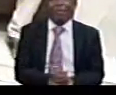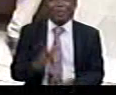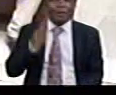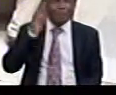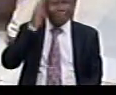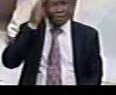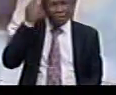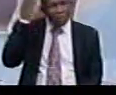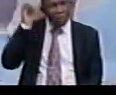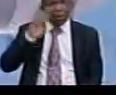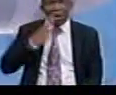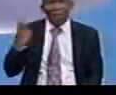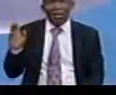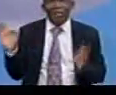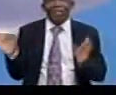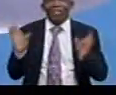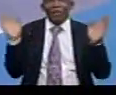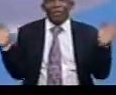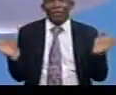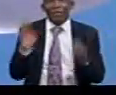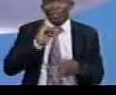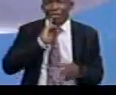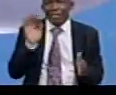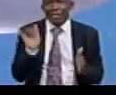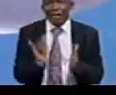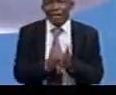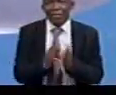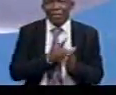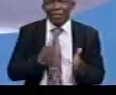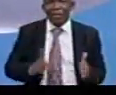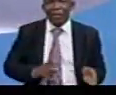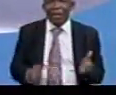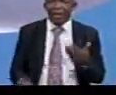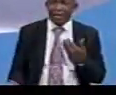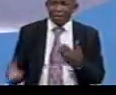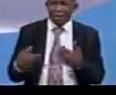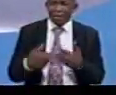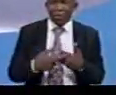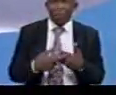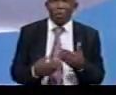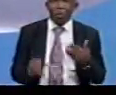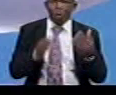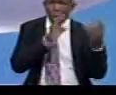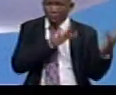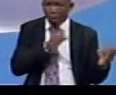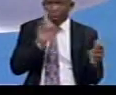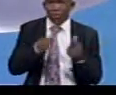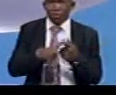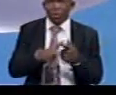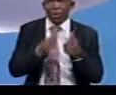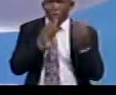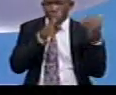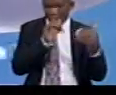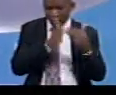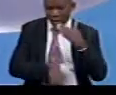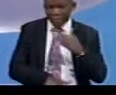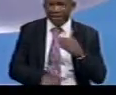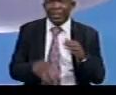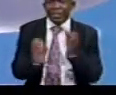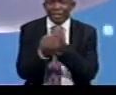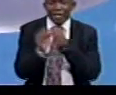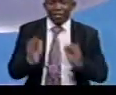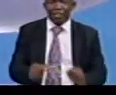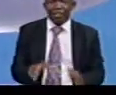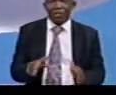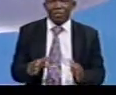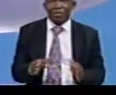we are celebrating, because the Lord has restored hope to the hopeless, salvation to sinners, sound